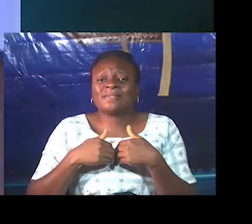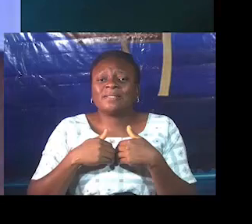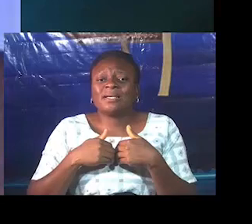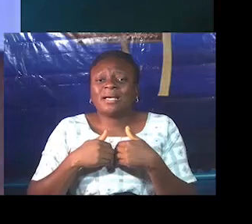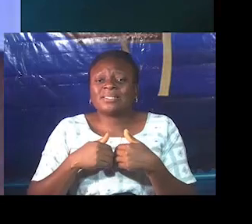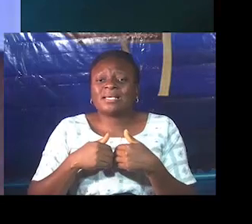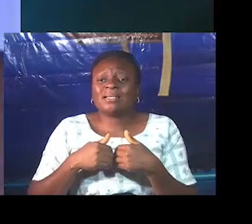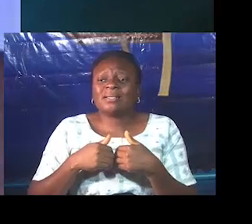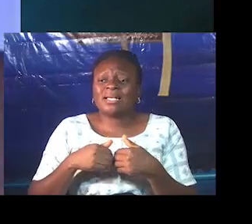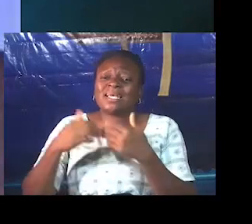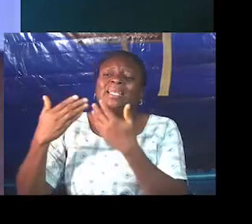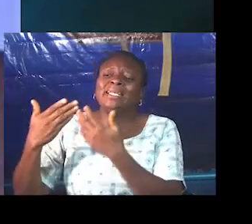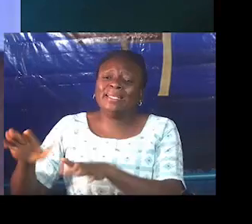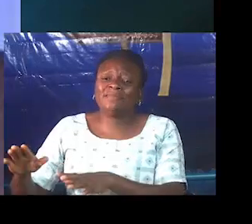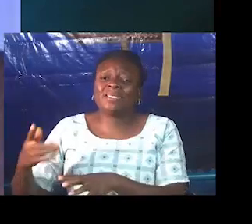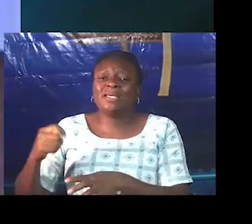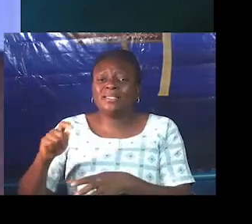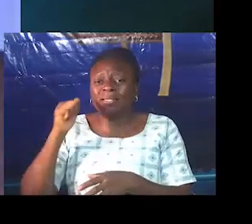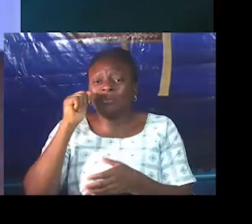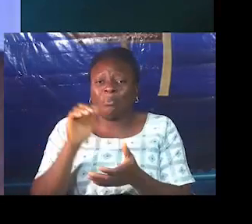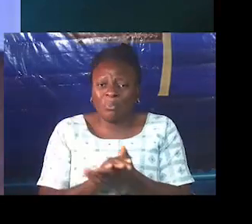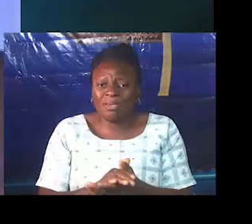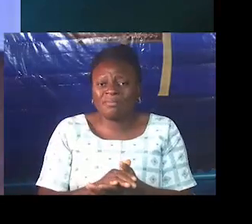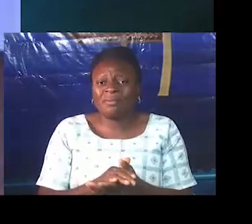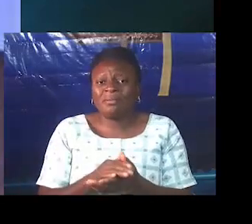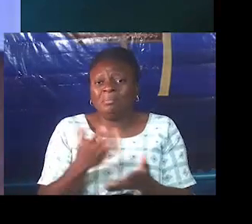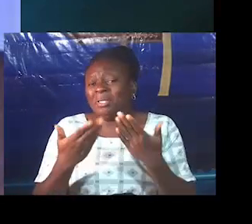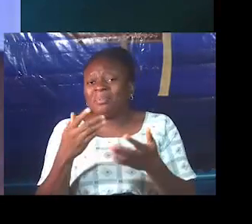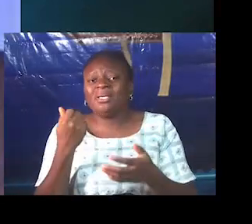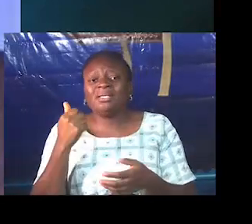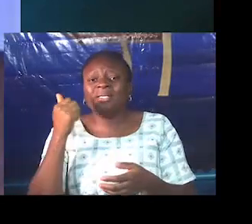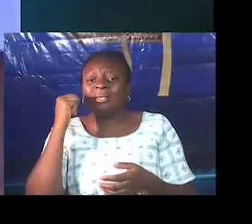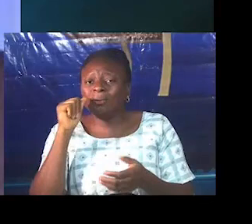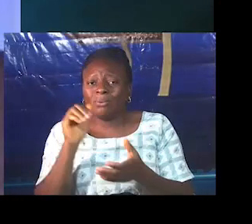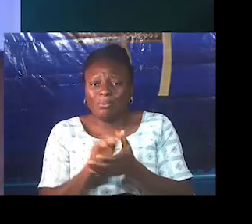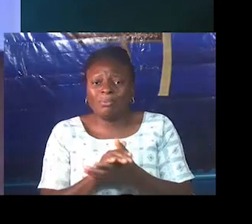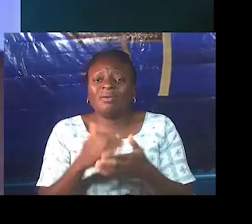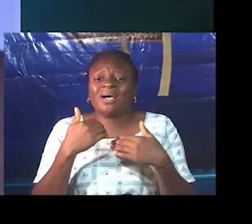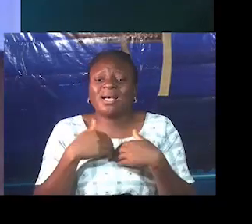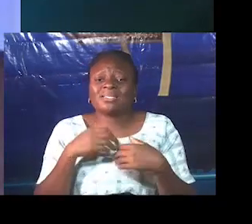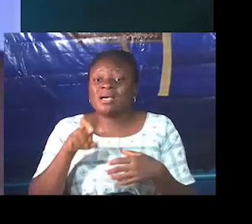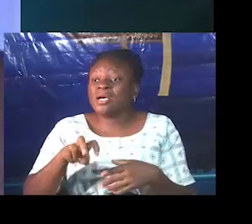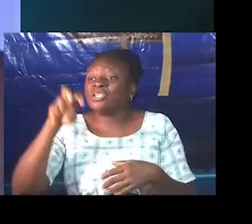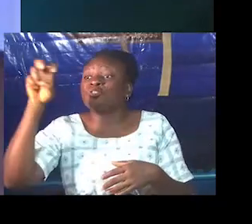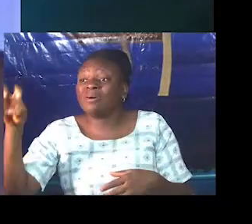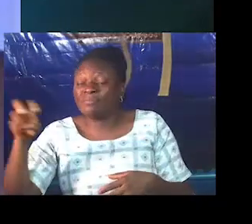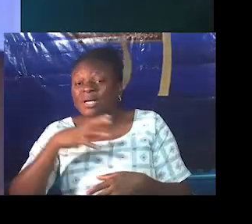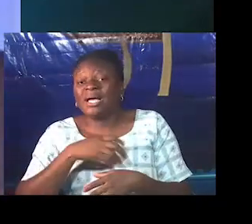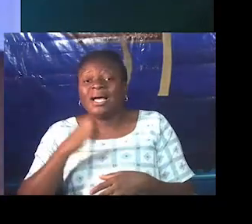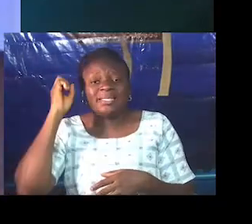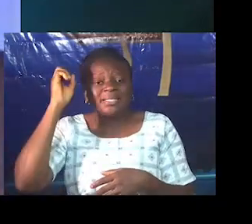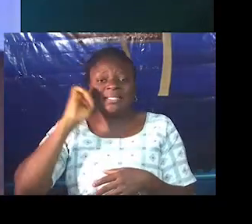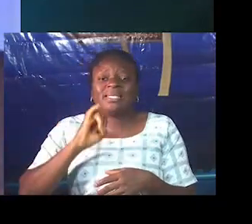say you should come and cook for him. You are tempting the devil. So many of you are falling into the trap of preachers